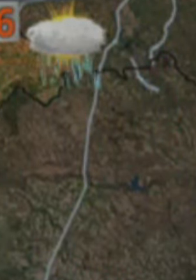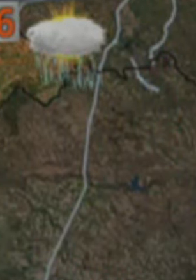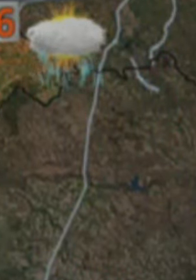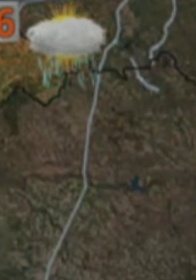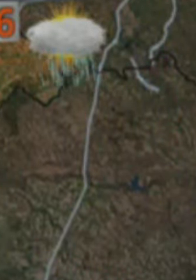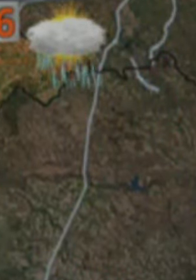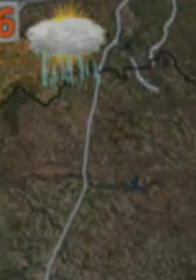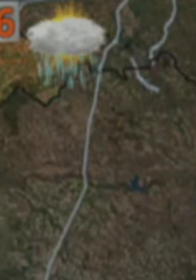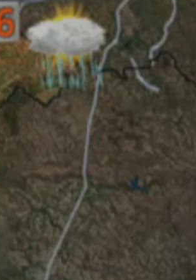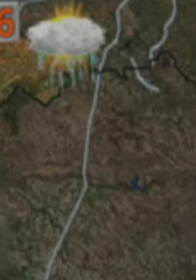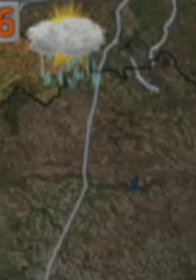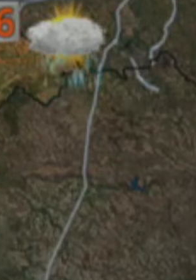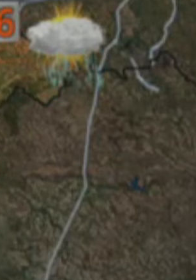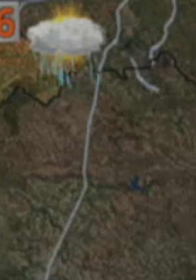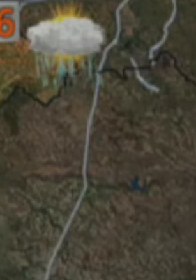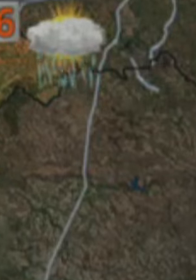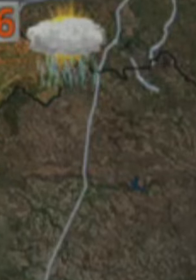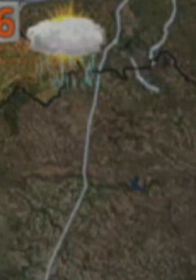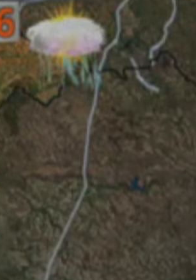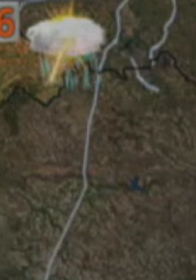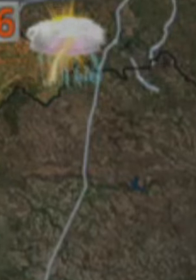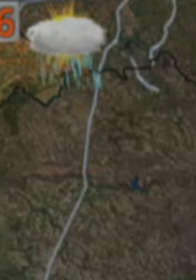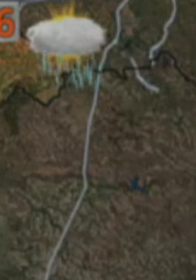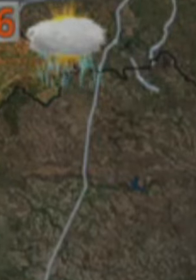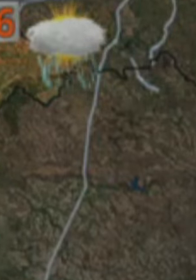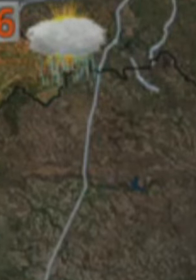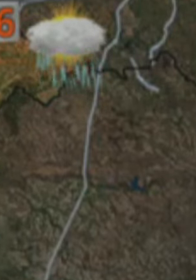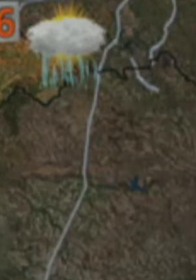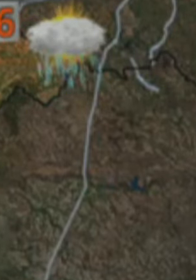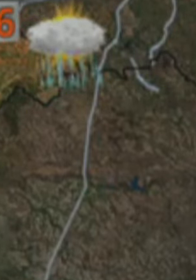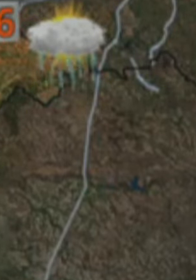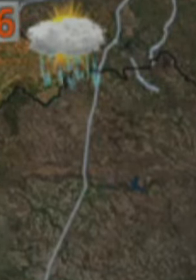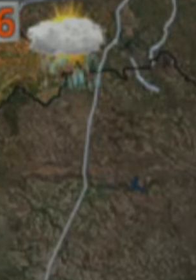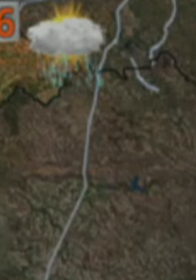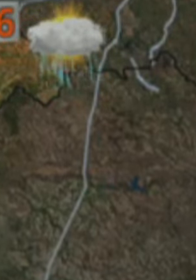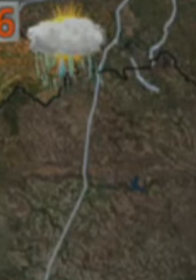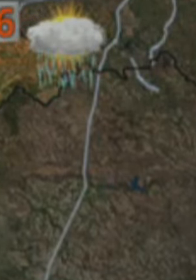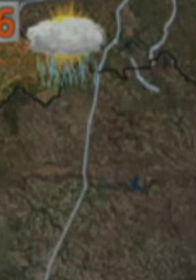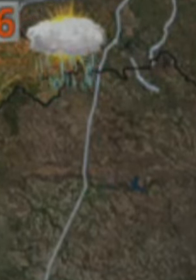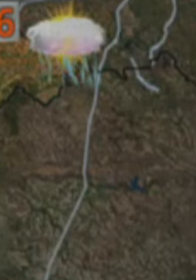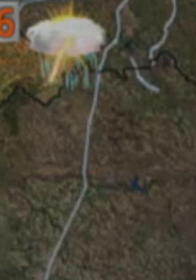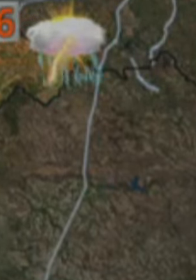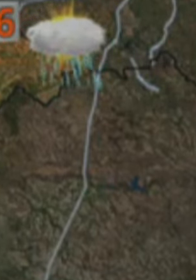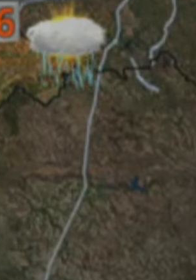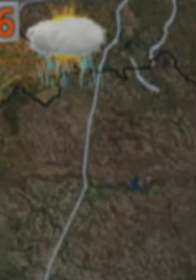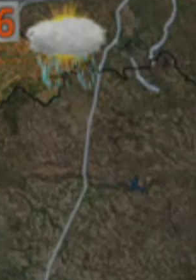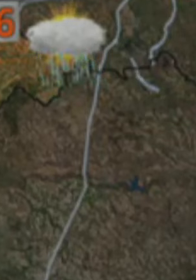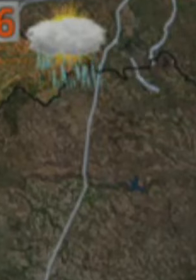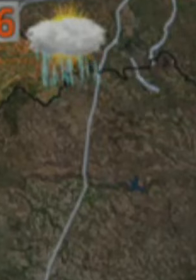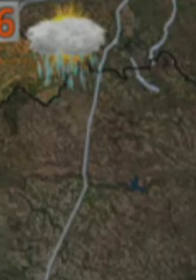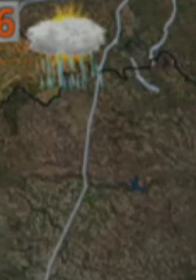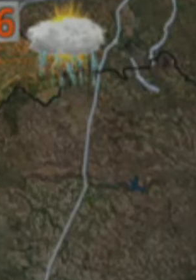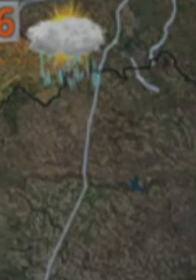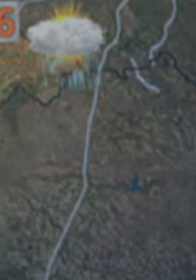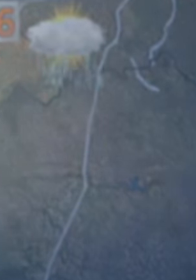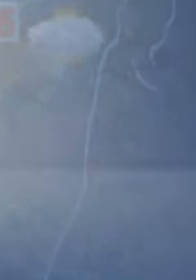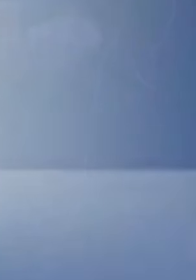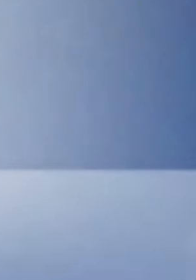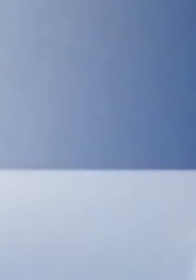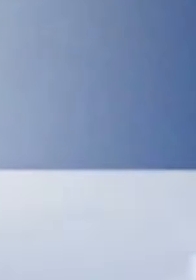28 Vryburg ka digata di le 17 go ya go di le 31 mo gaetse maemo a bosa felela fano a re kopane gape mo nakong e e tlang.